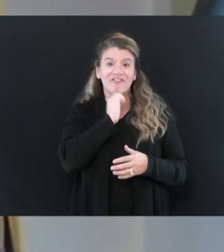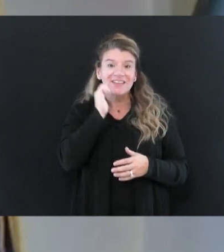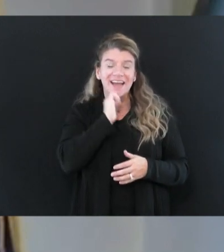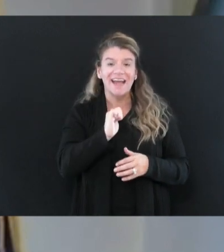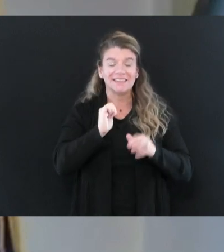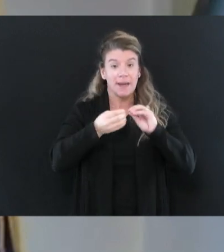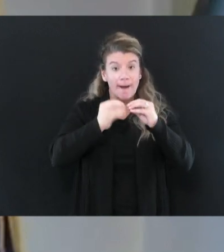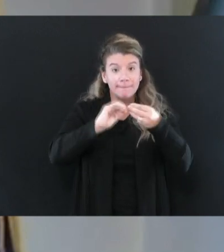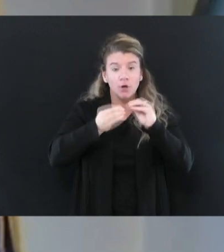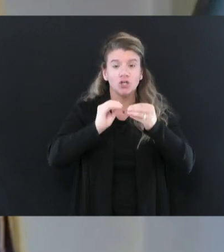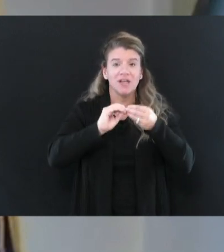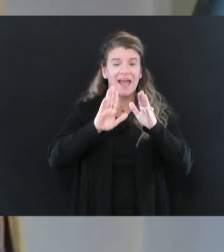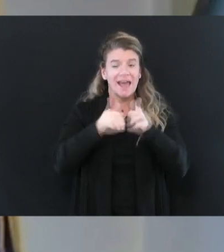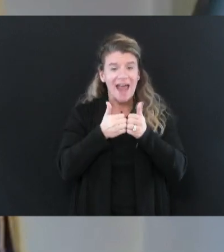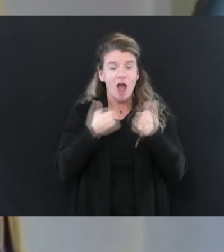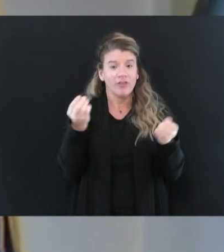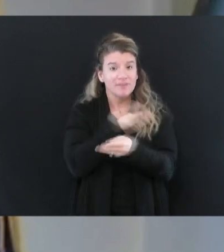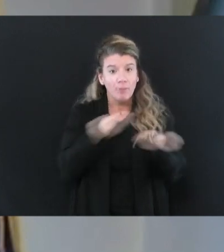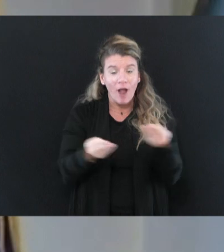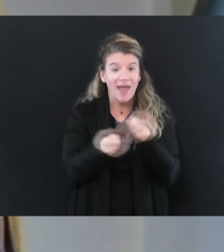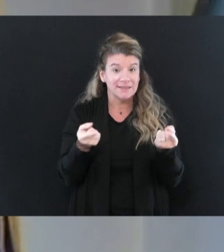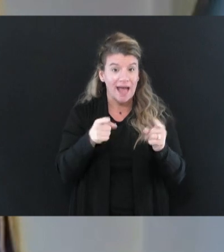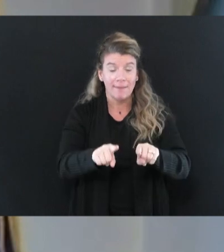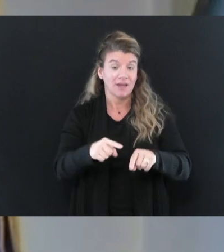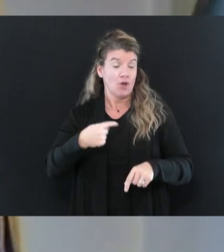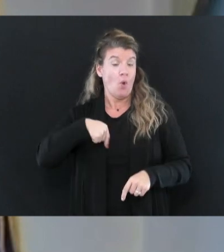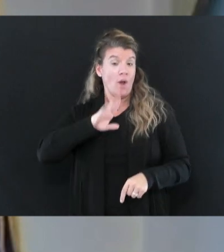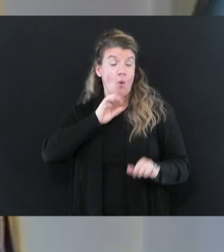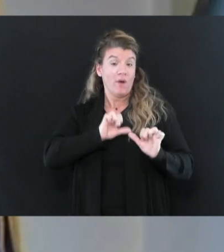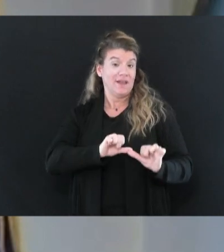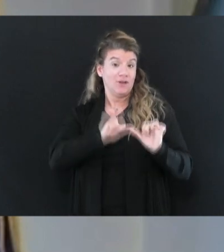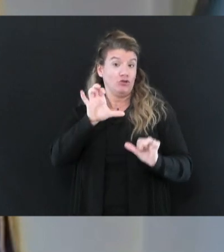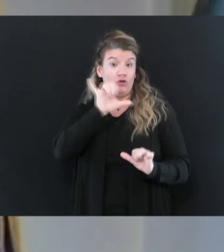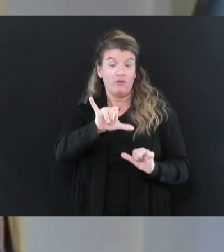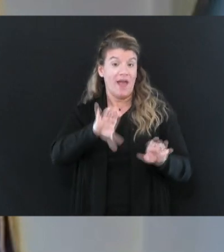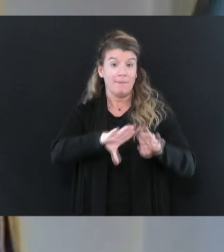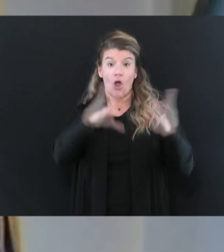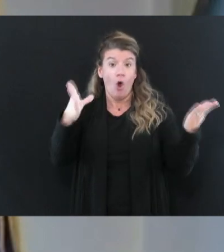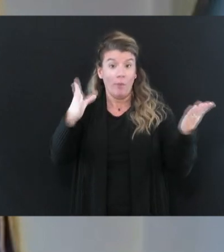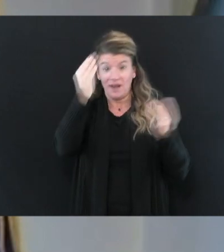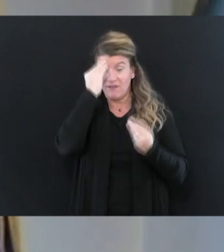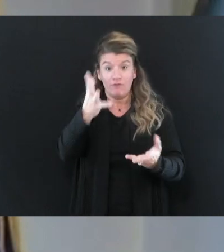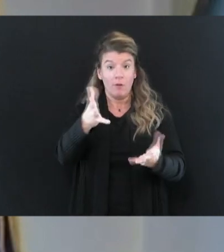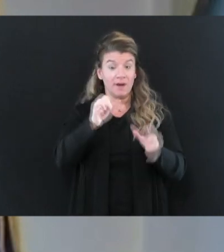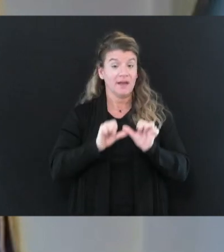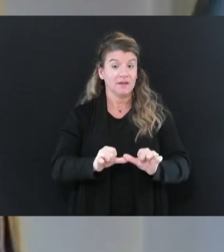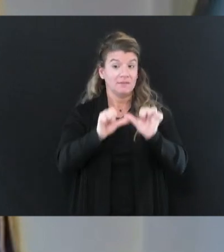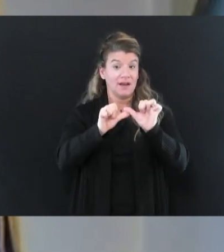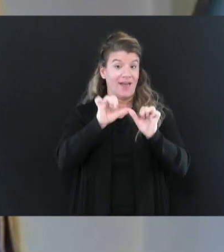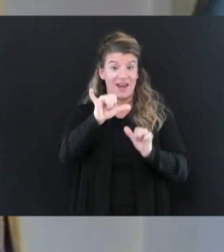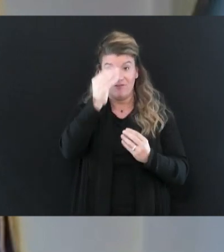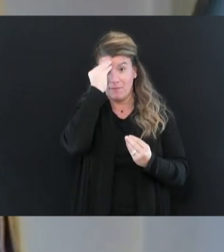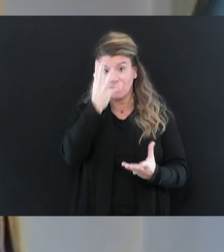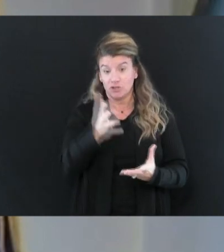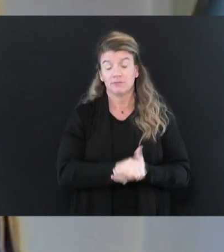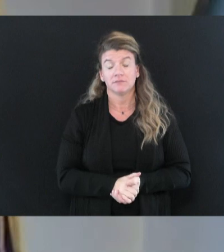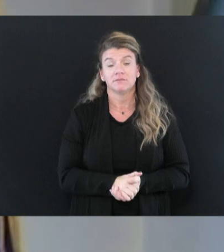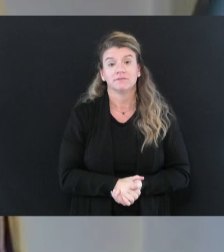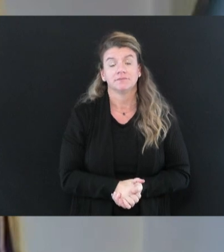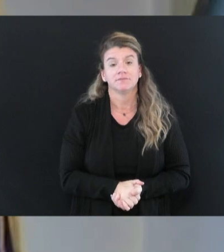direction of community spread. So we'll continue to do that and be transparent and continue to provide more information on there for folks to look